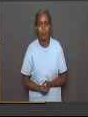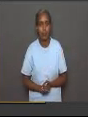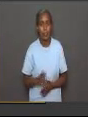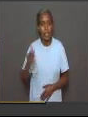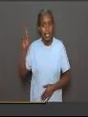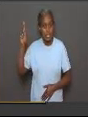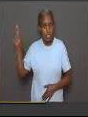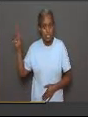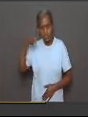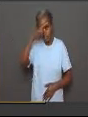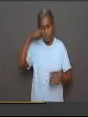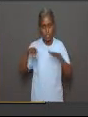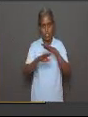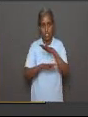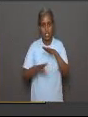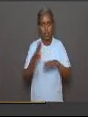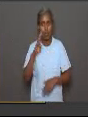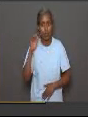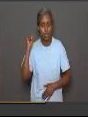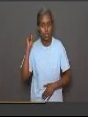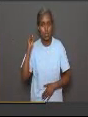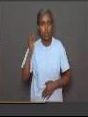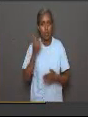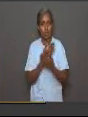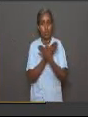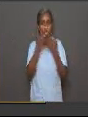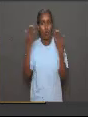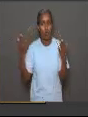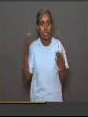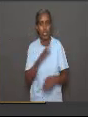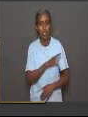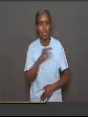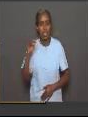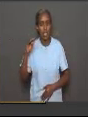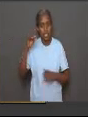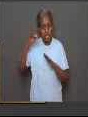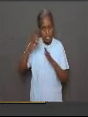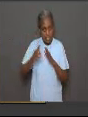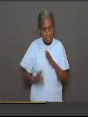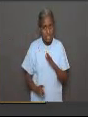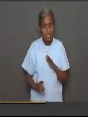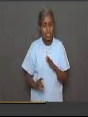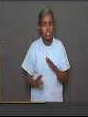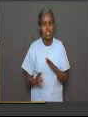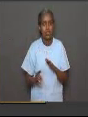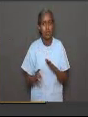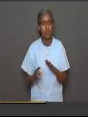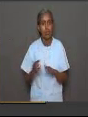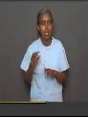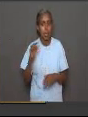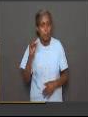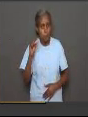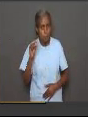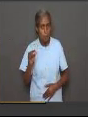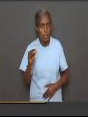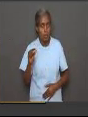This shadow was long in the morning, and it decreased to a minimum